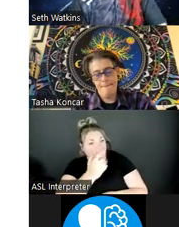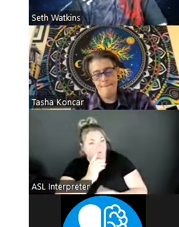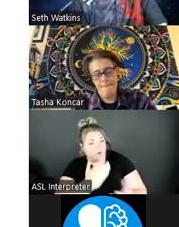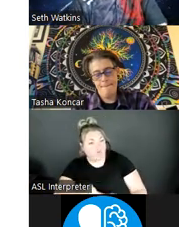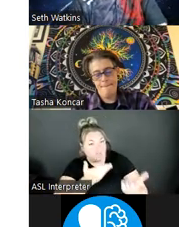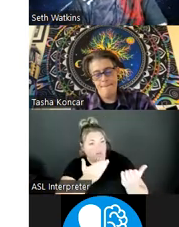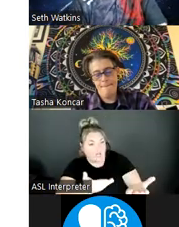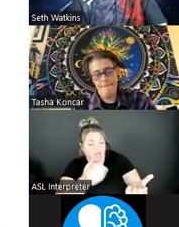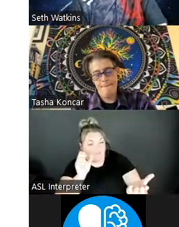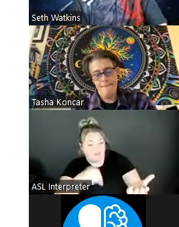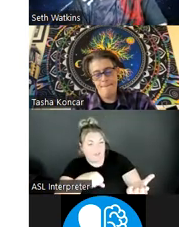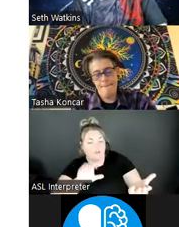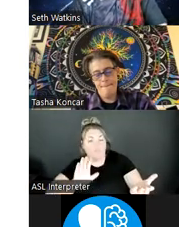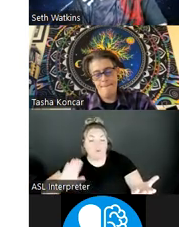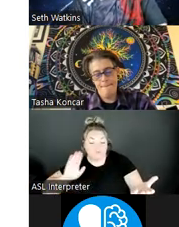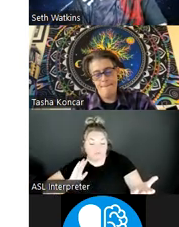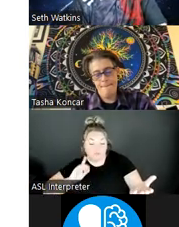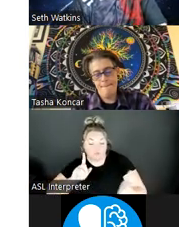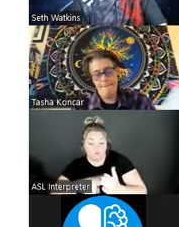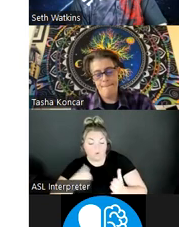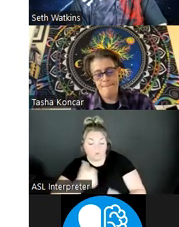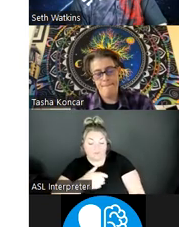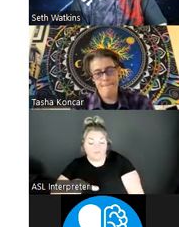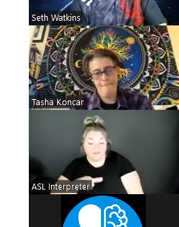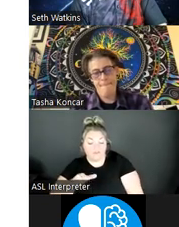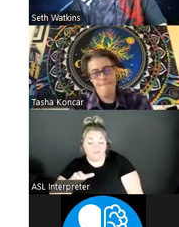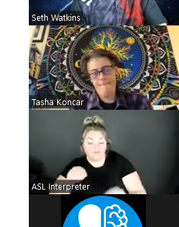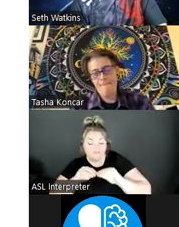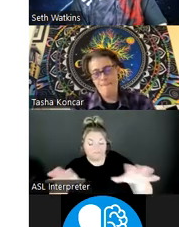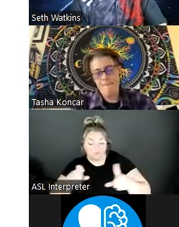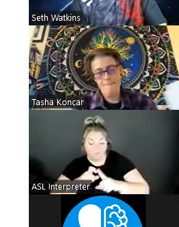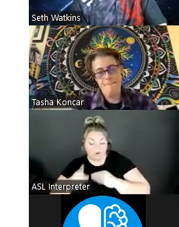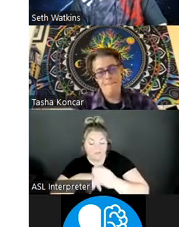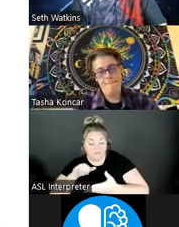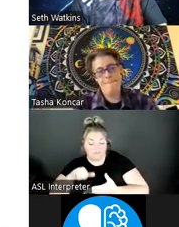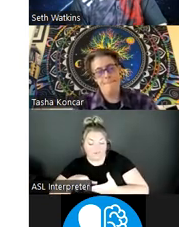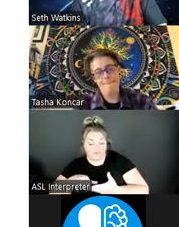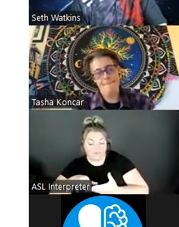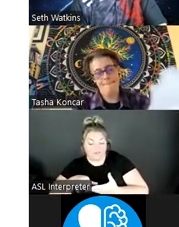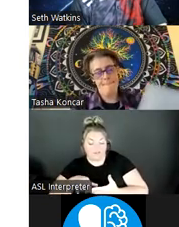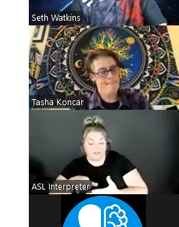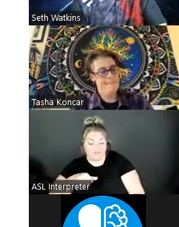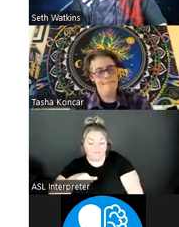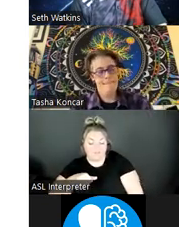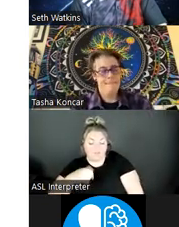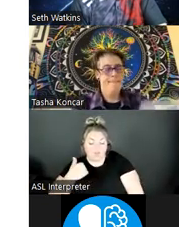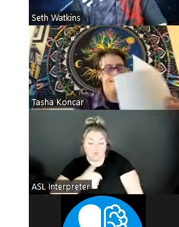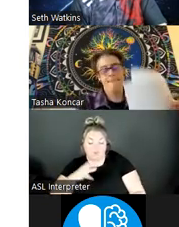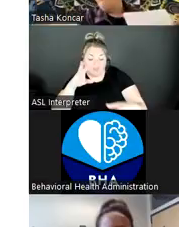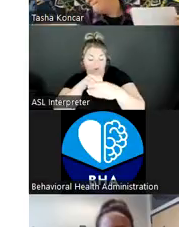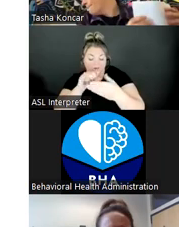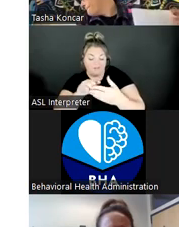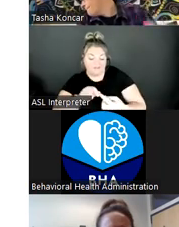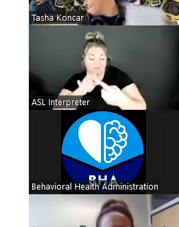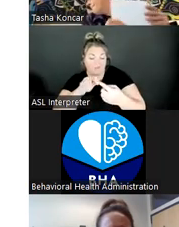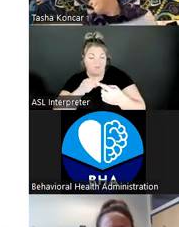that up. Previously, what we have done to get the word out about this is we included this in like a special newsletter